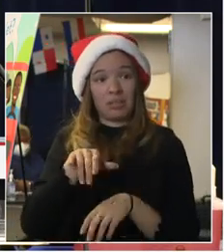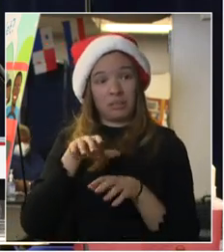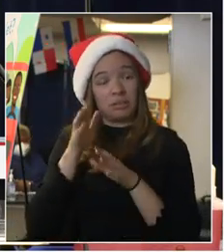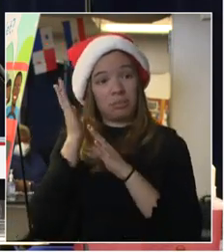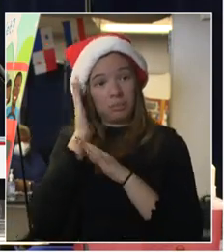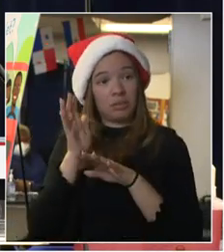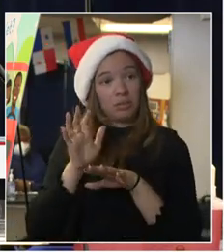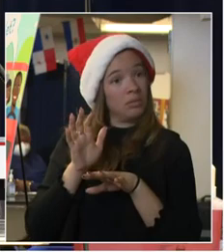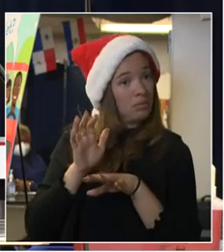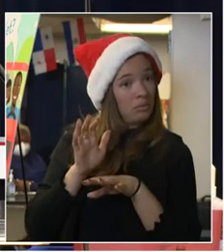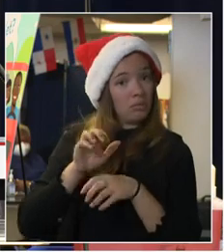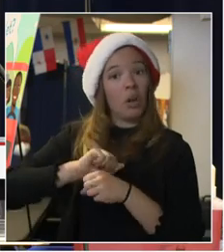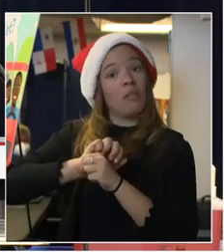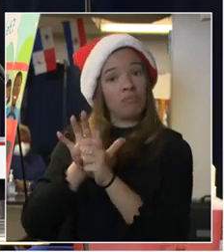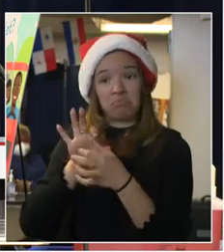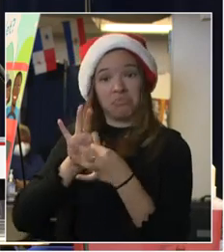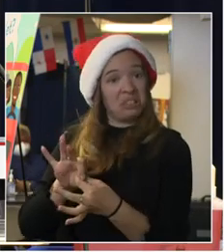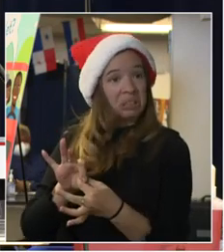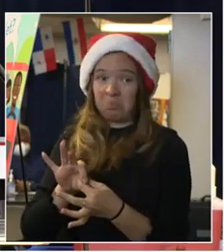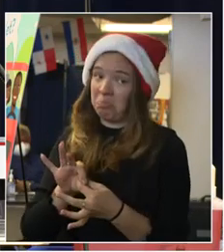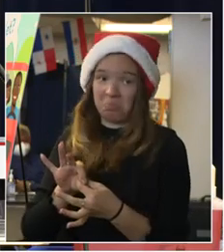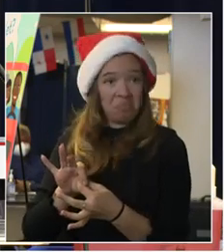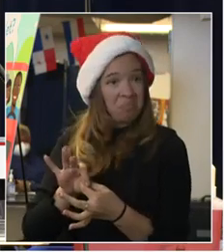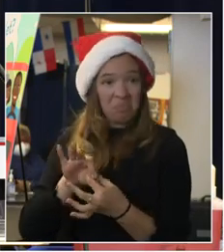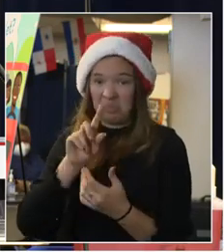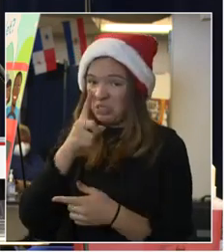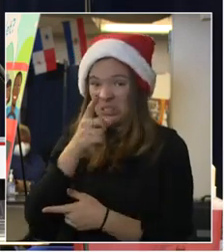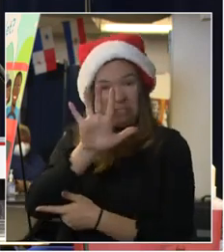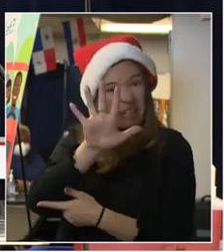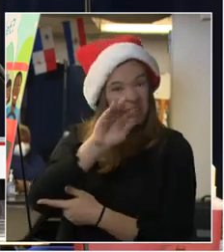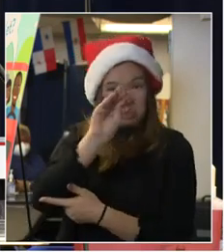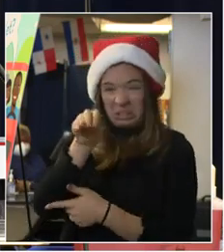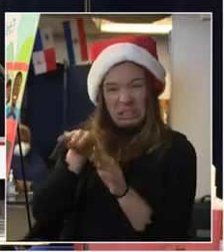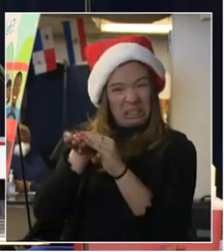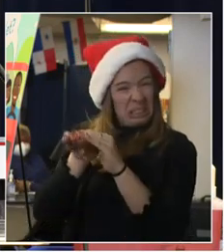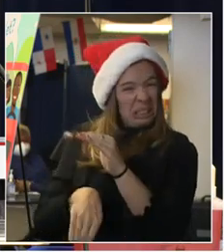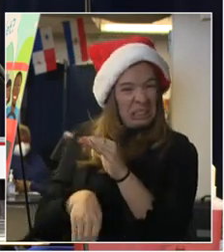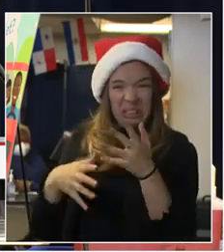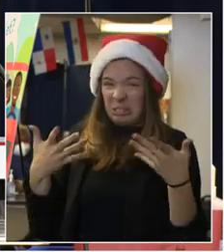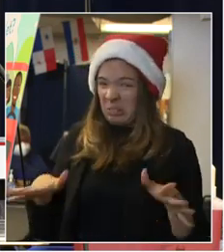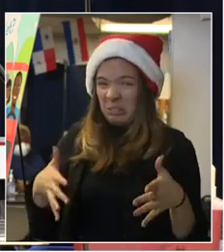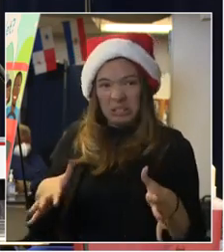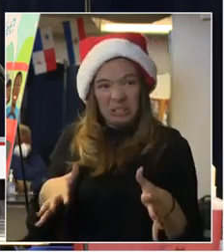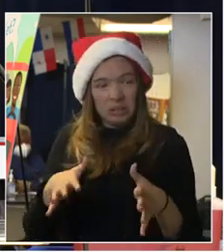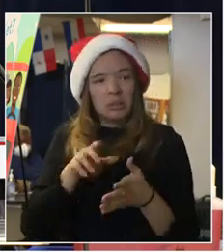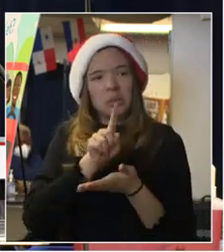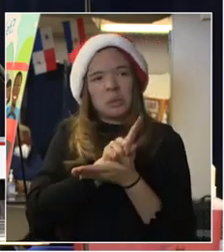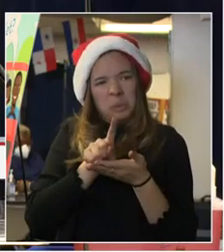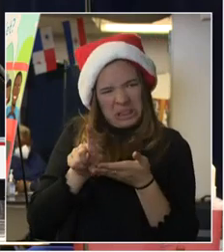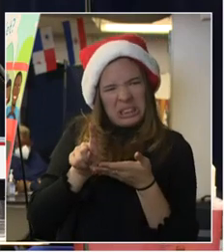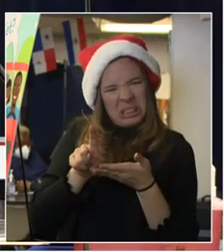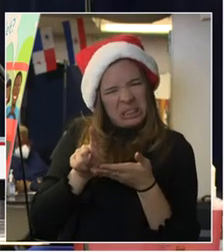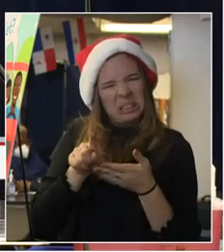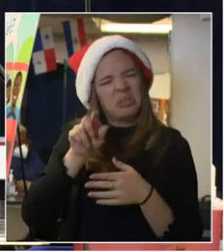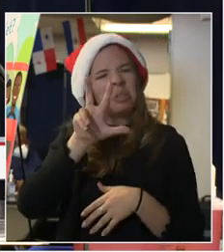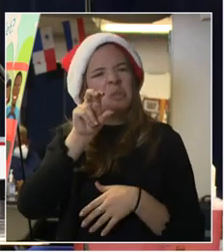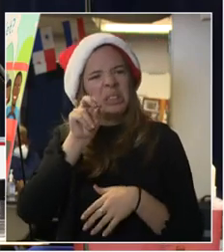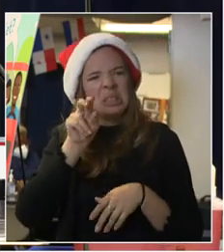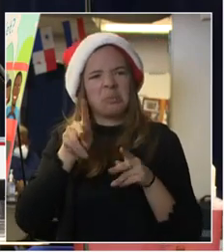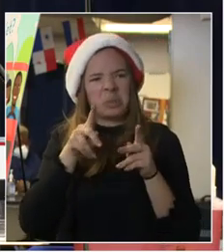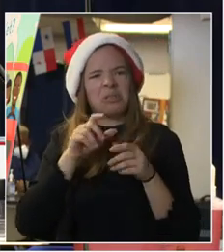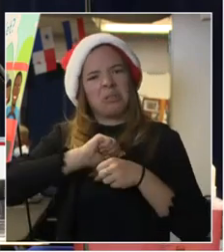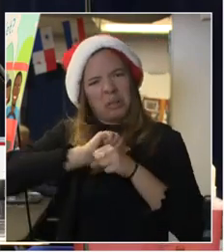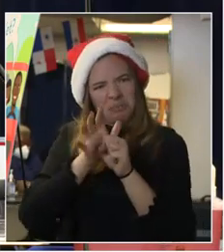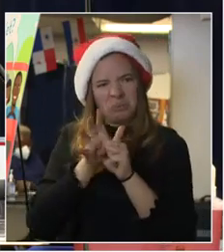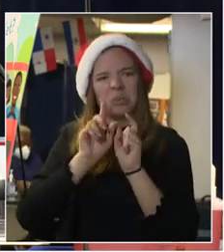COVID, 30 new cases within the last week. Most importantly,